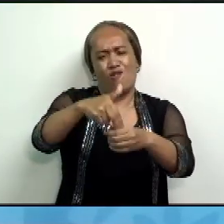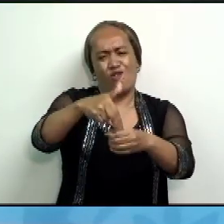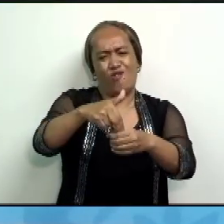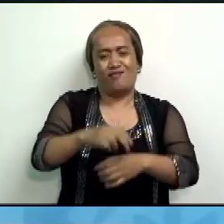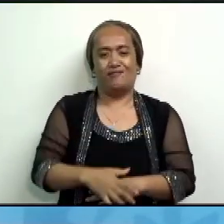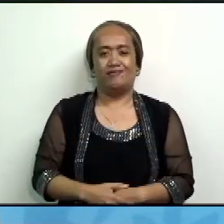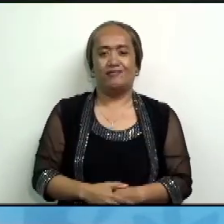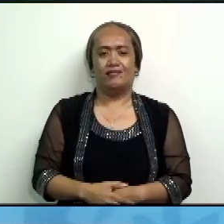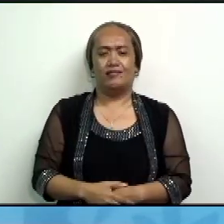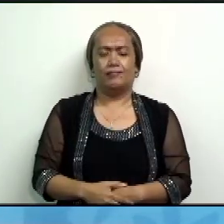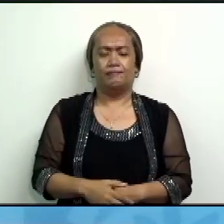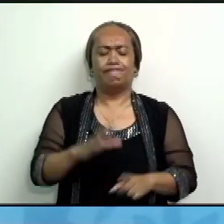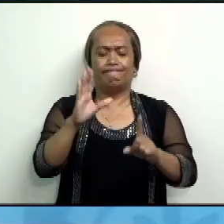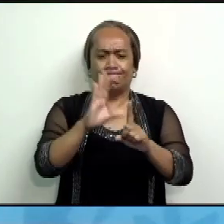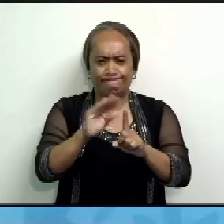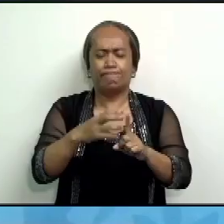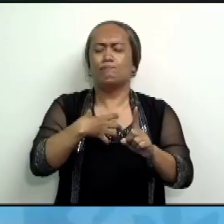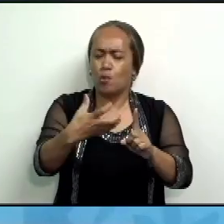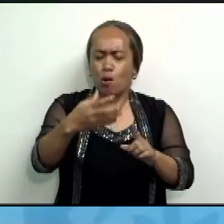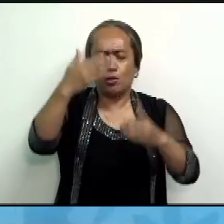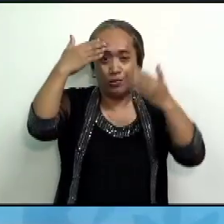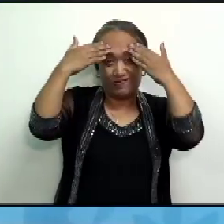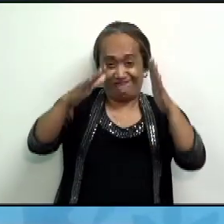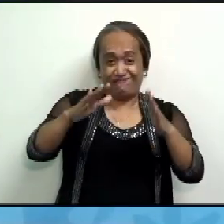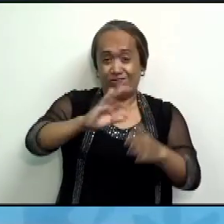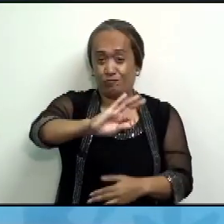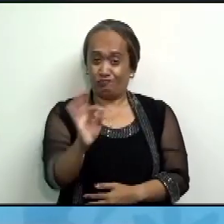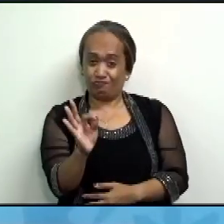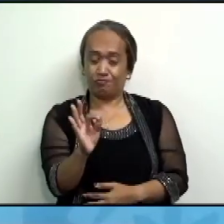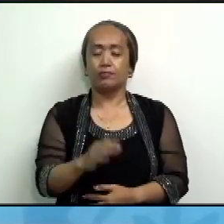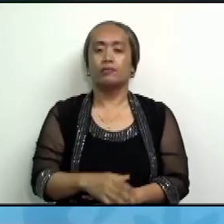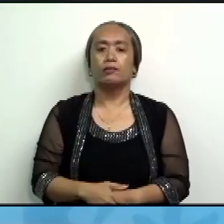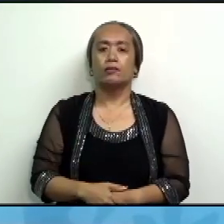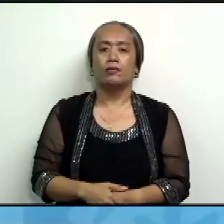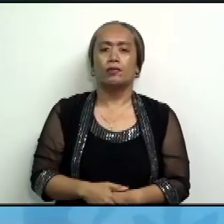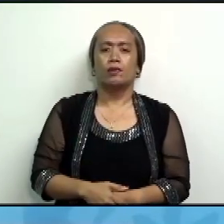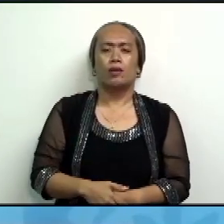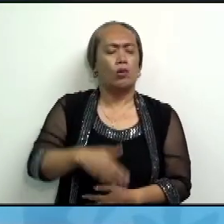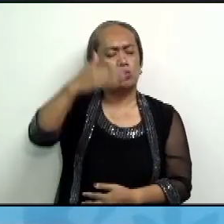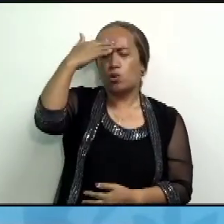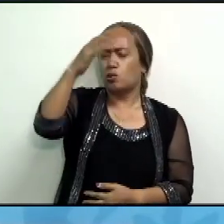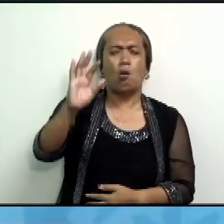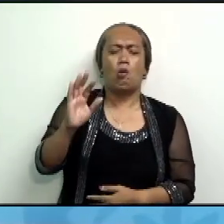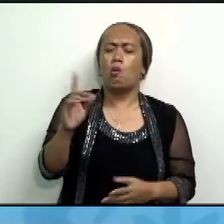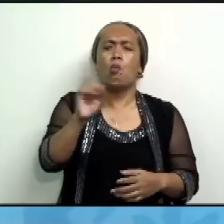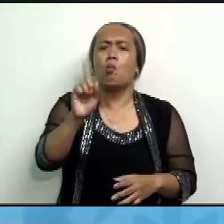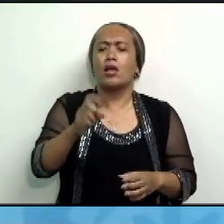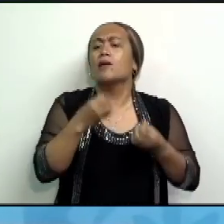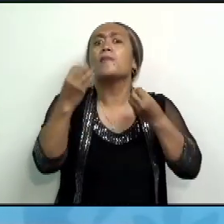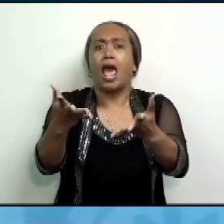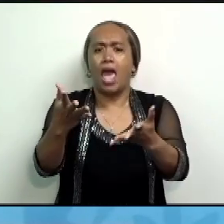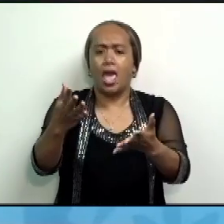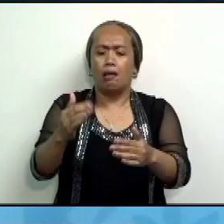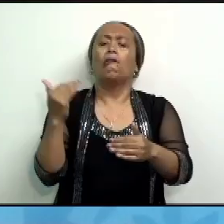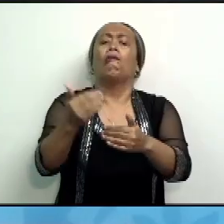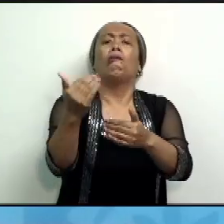There are also things we do not yet know. We do not yet know exactly what fuel supply will look